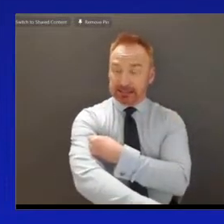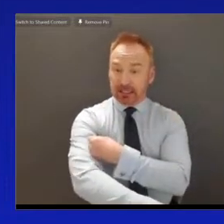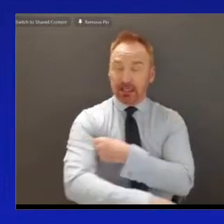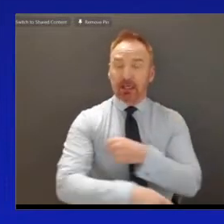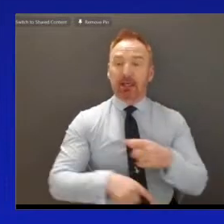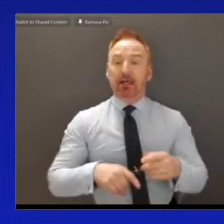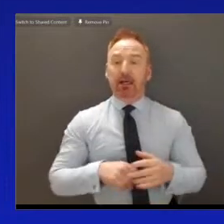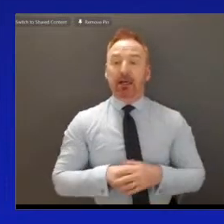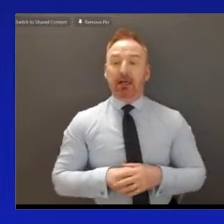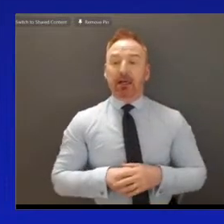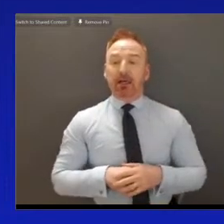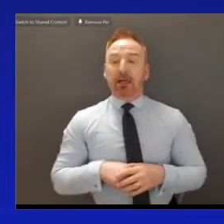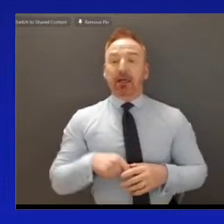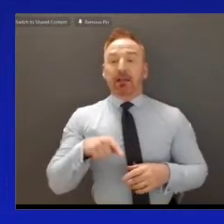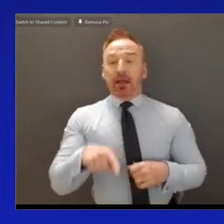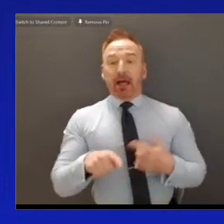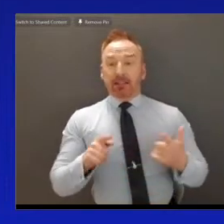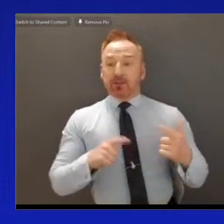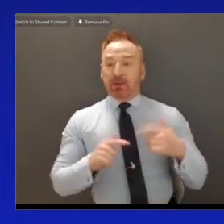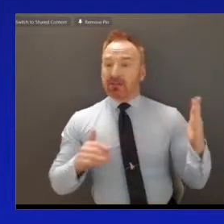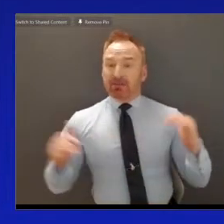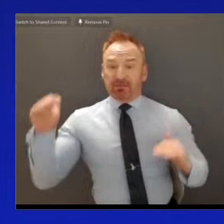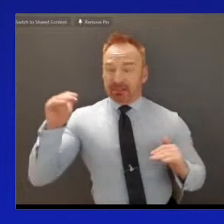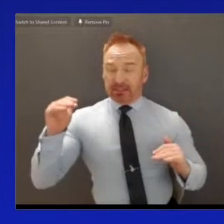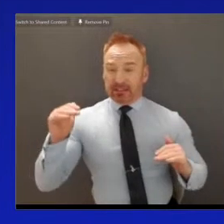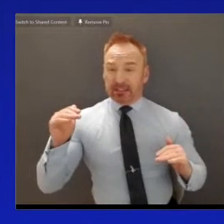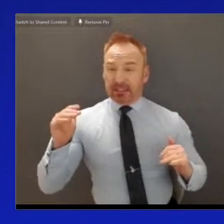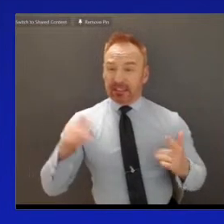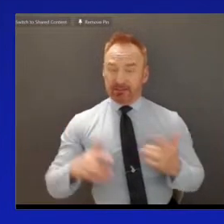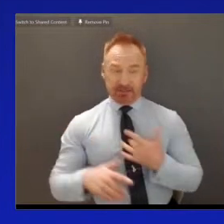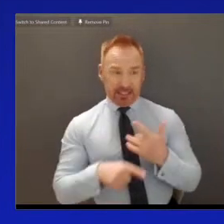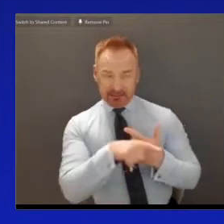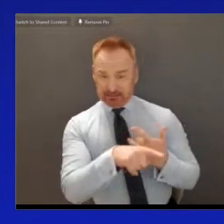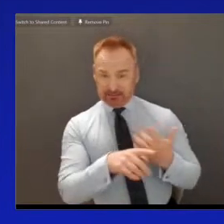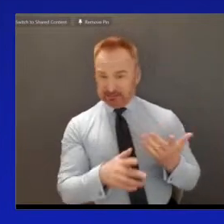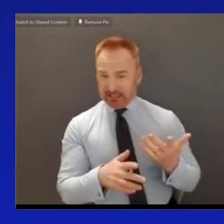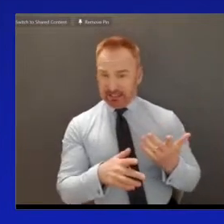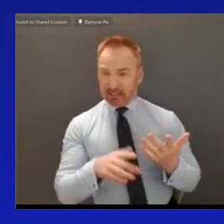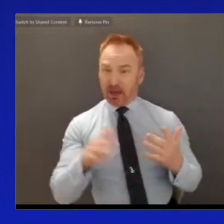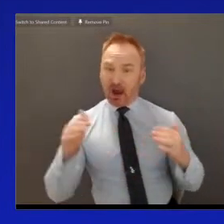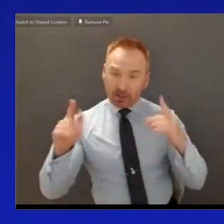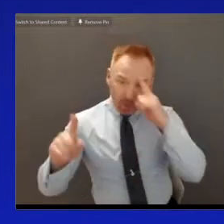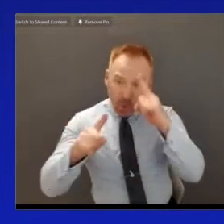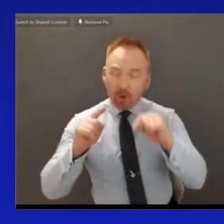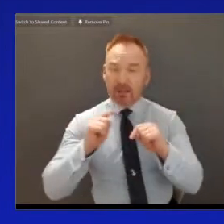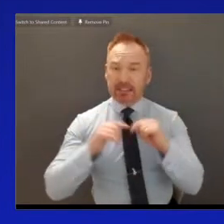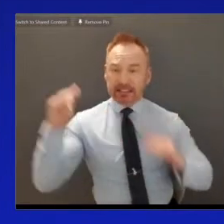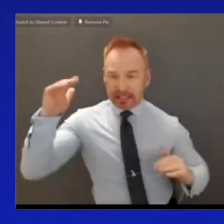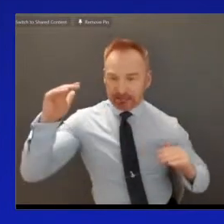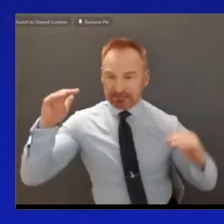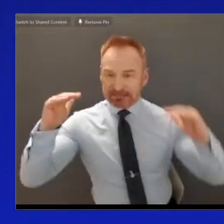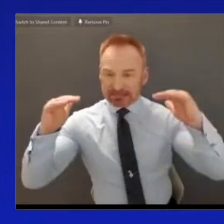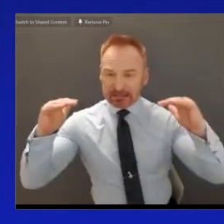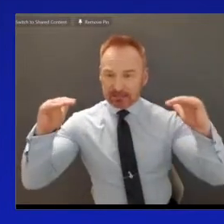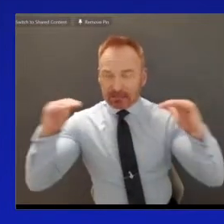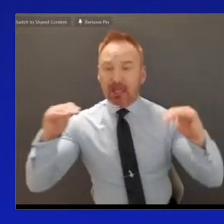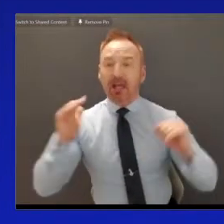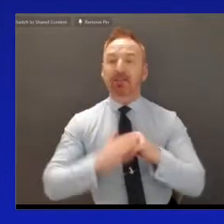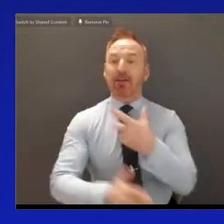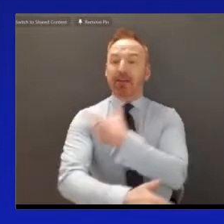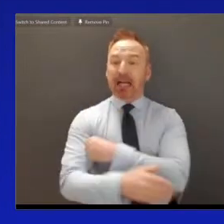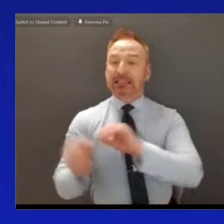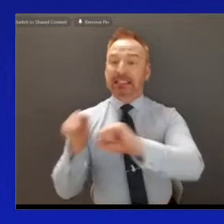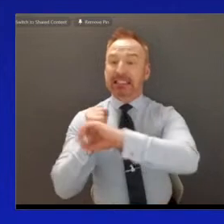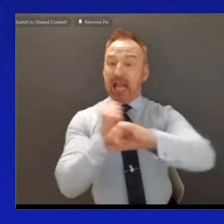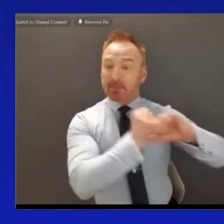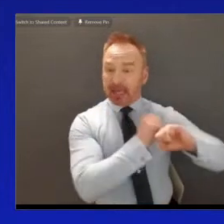with lower income populations having less protection. And that's what we're aiming for, to use the vaccine campaign to address the